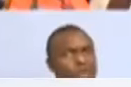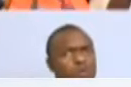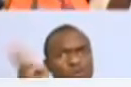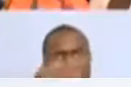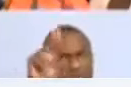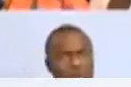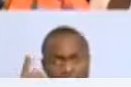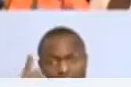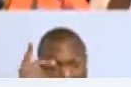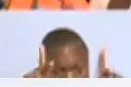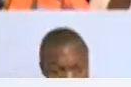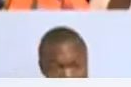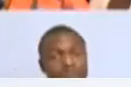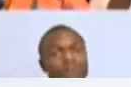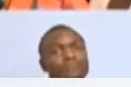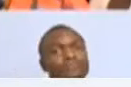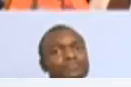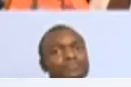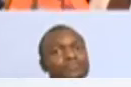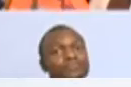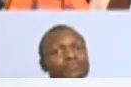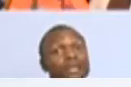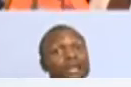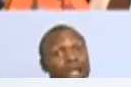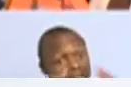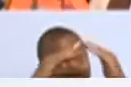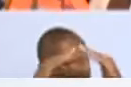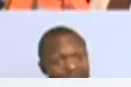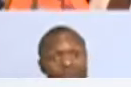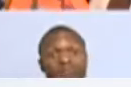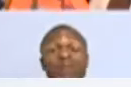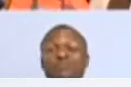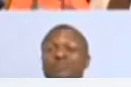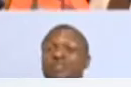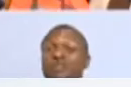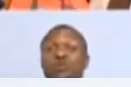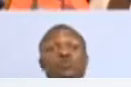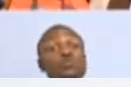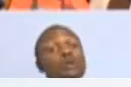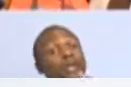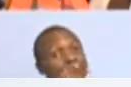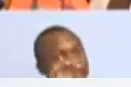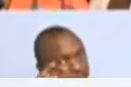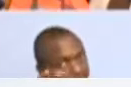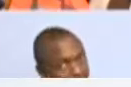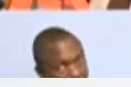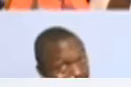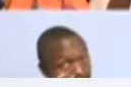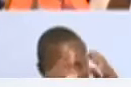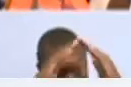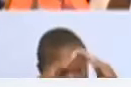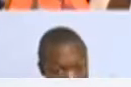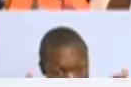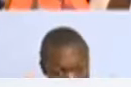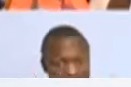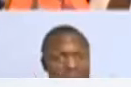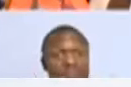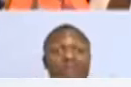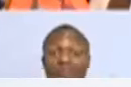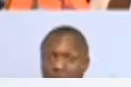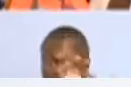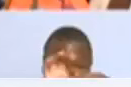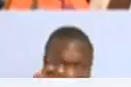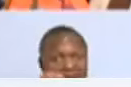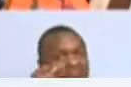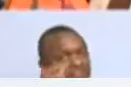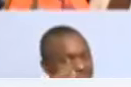individual. So this house must be united. This house must be united on the fight